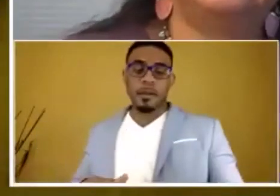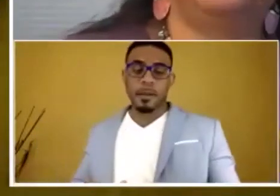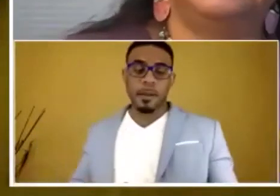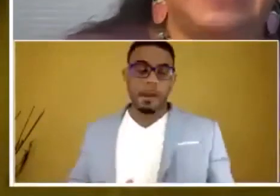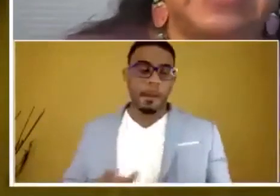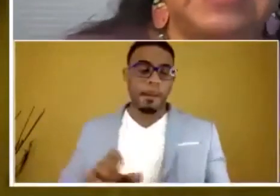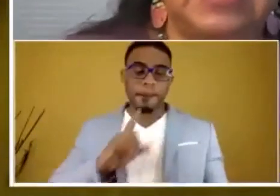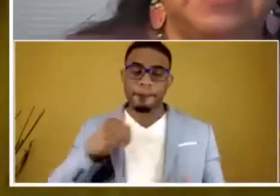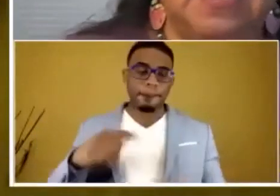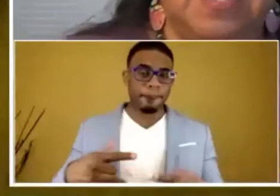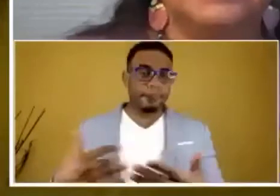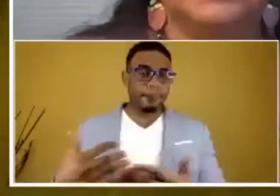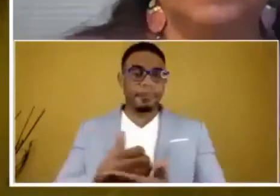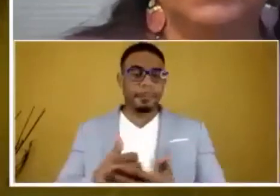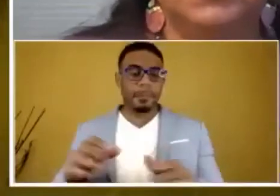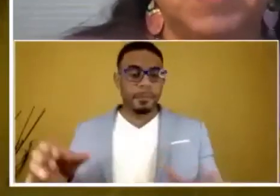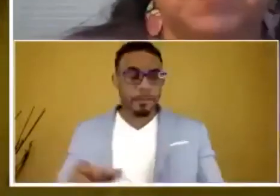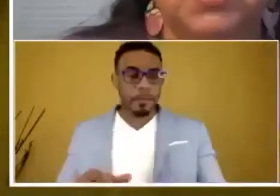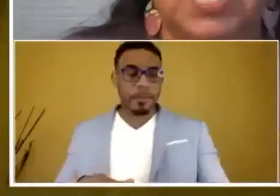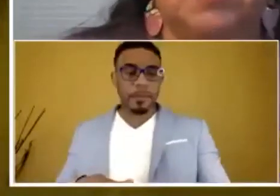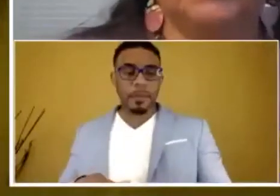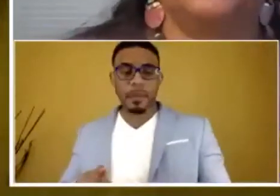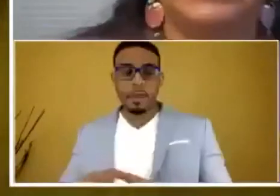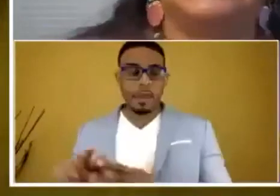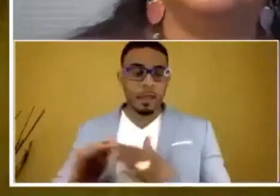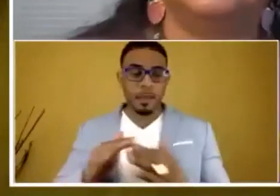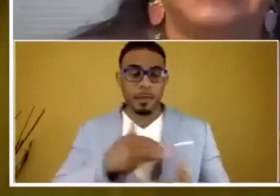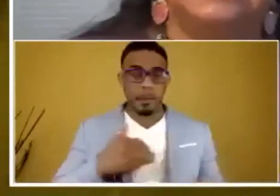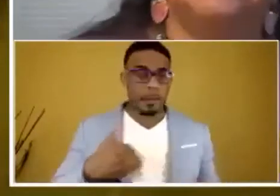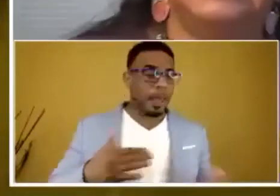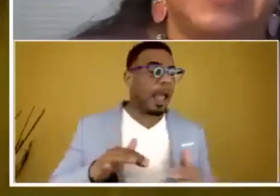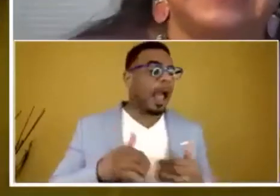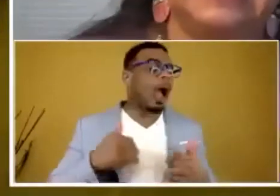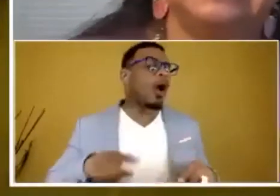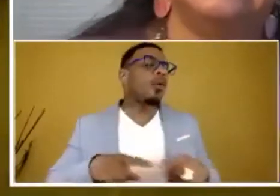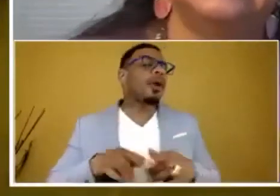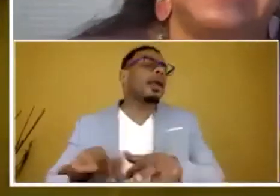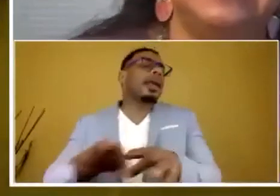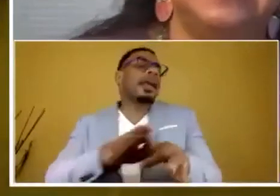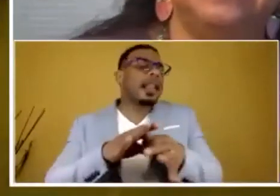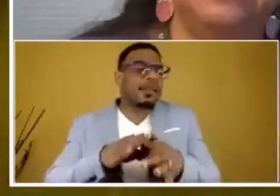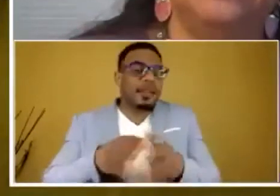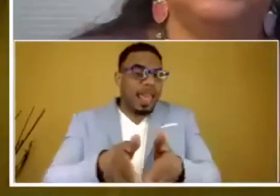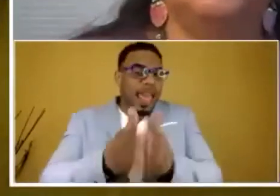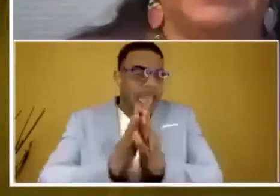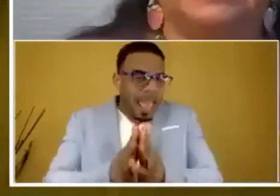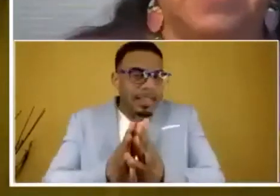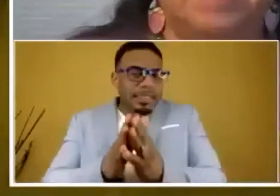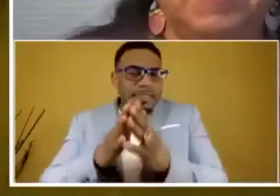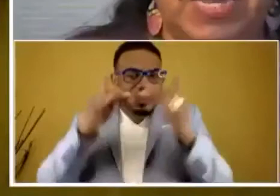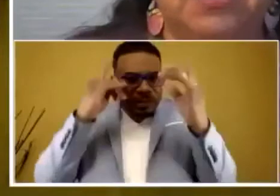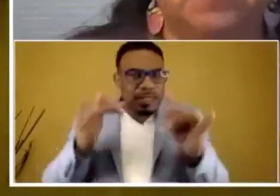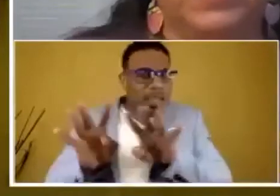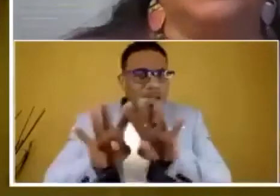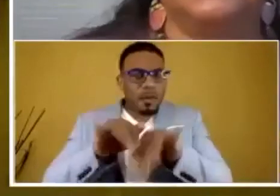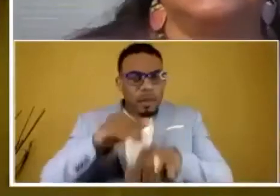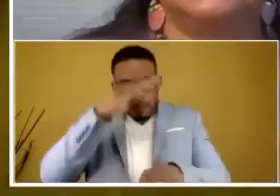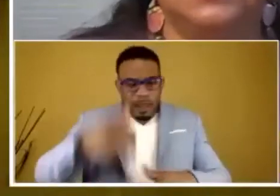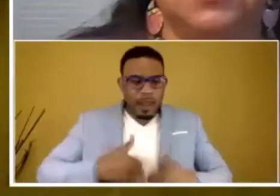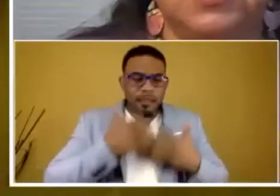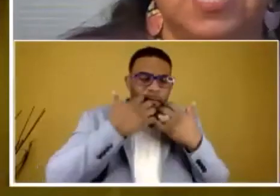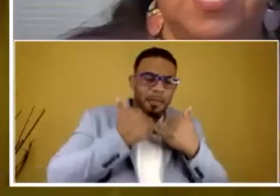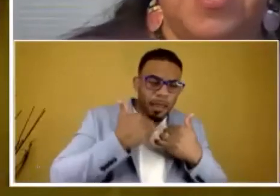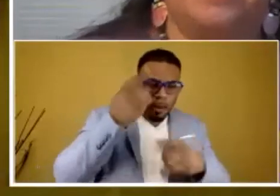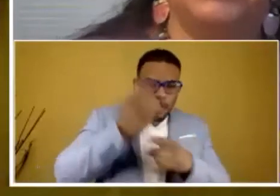we collectively acting as community members? How are we collectively asking and standing with our Black Lives Matter brothers